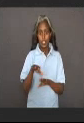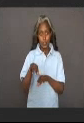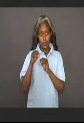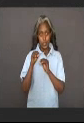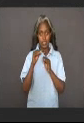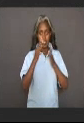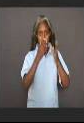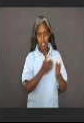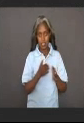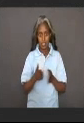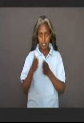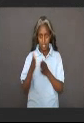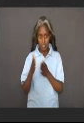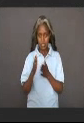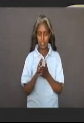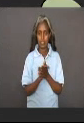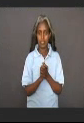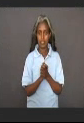Students, let's get ready.